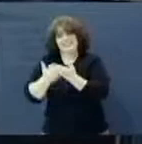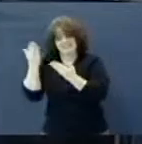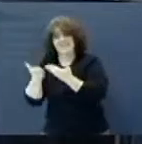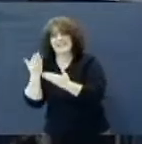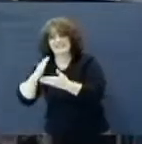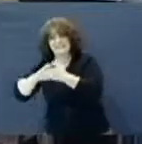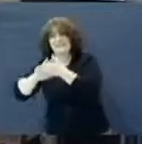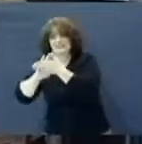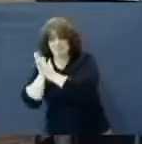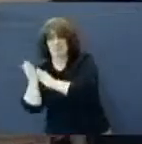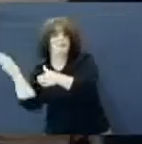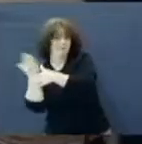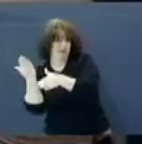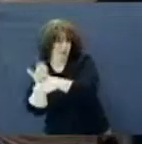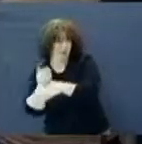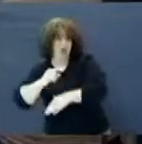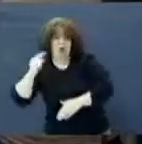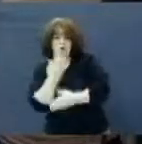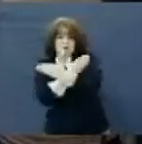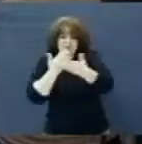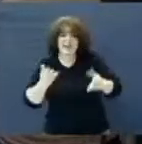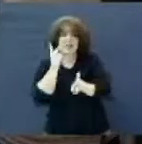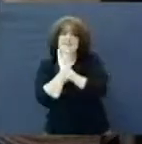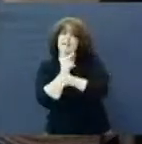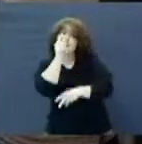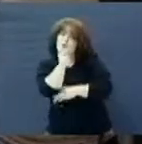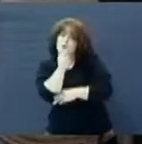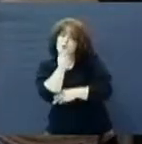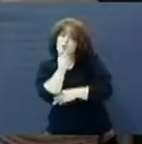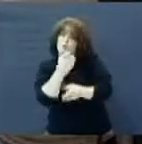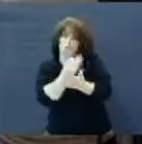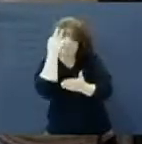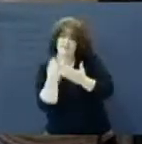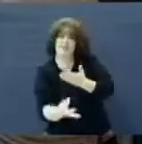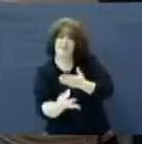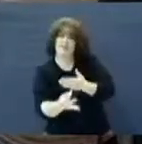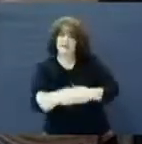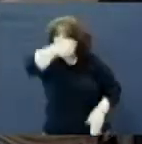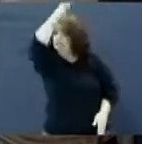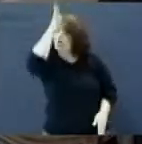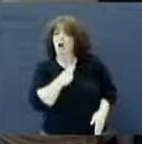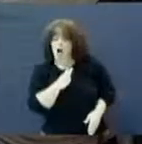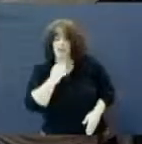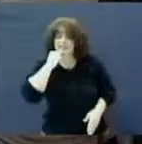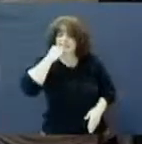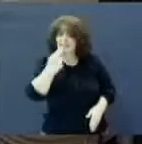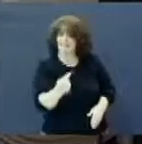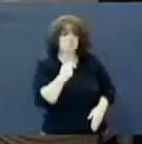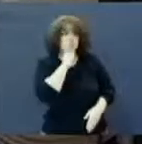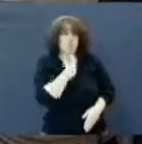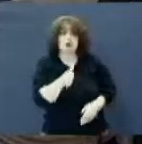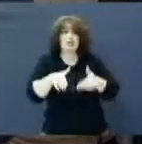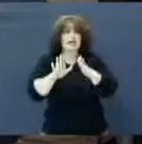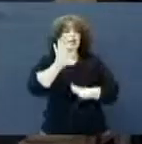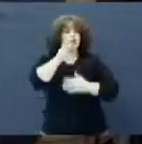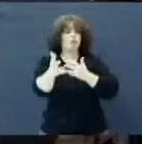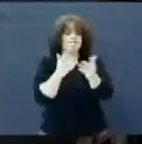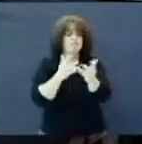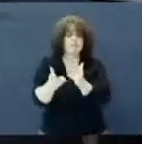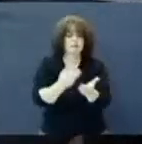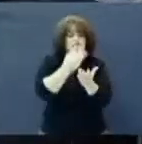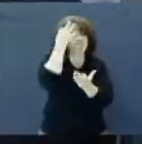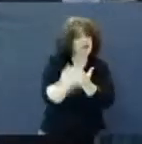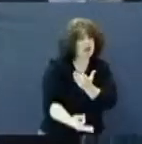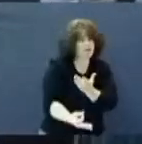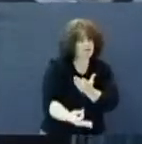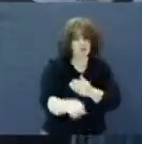thing can keep you from slipping is that you got a God who says, "I won't let your foot to slip." Hey, you think you're going to hold it on?